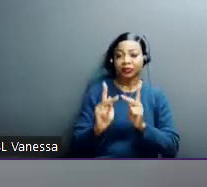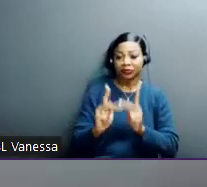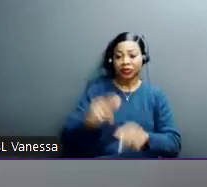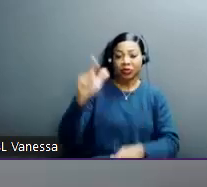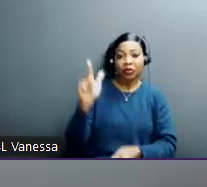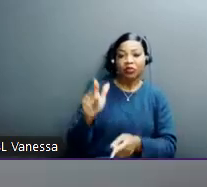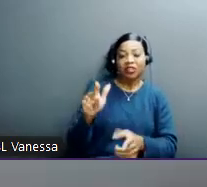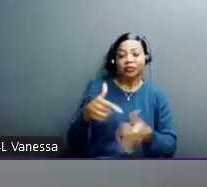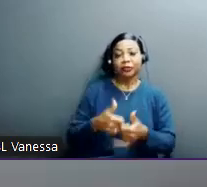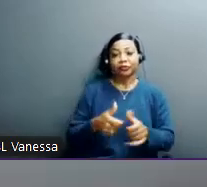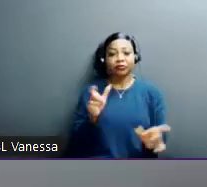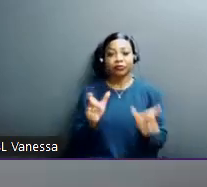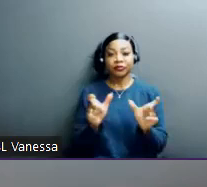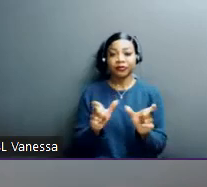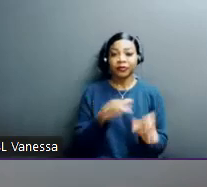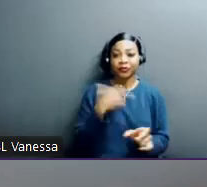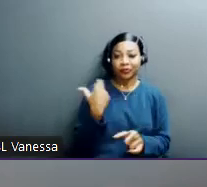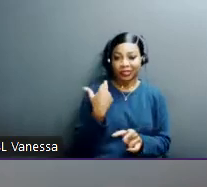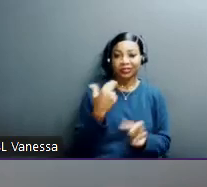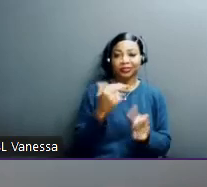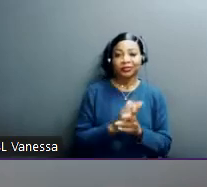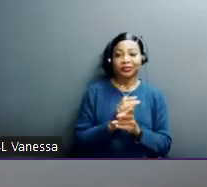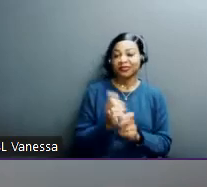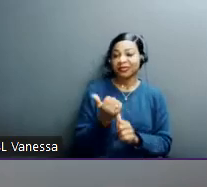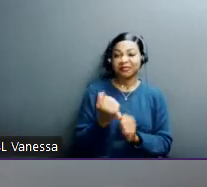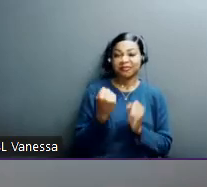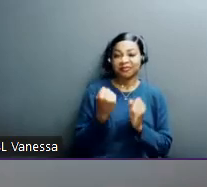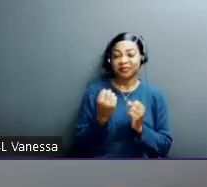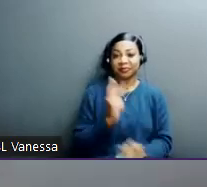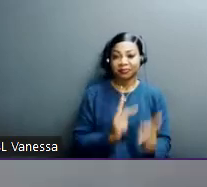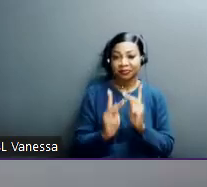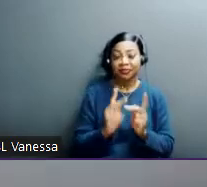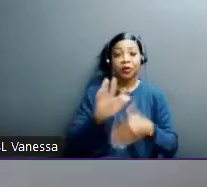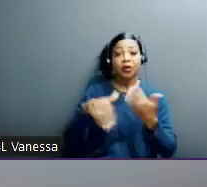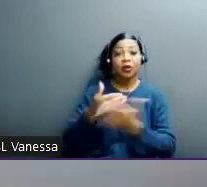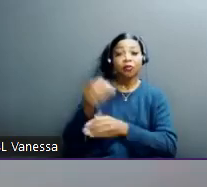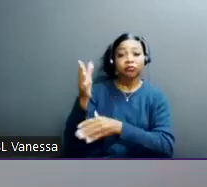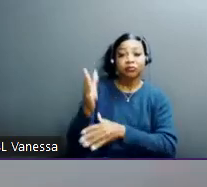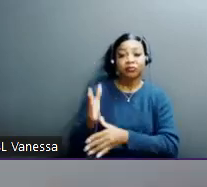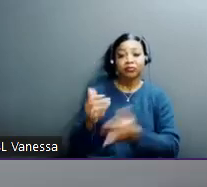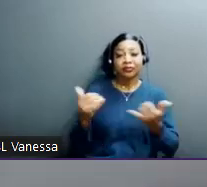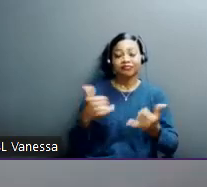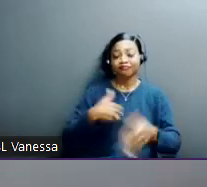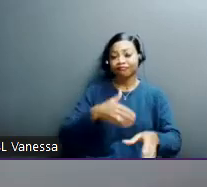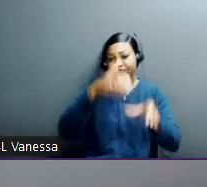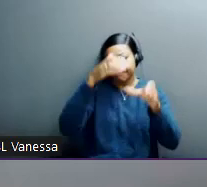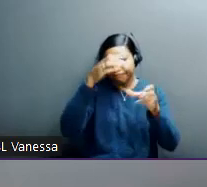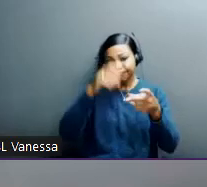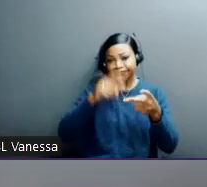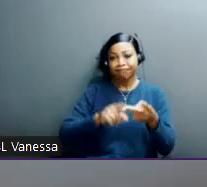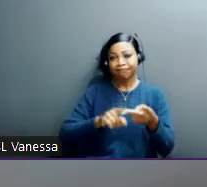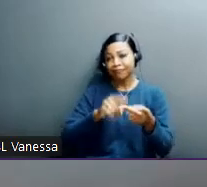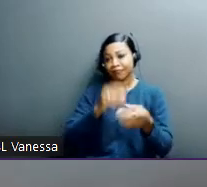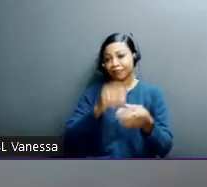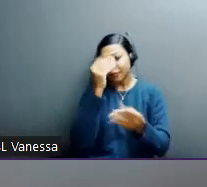protections for individuals all of our speakers today have a wealth of information and knowledge on programs that they